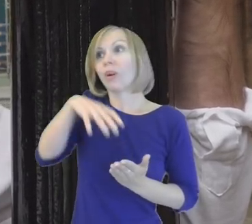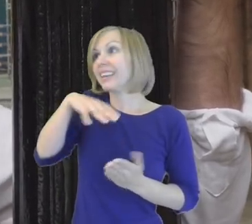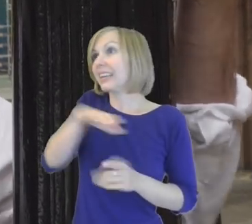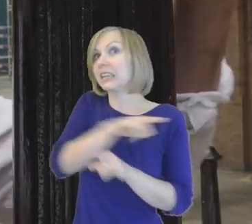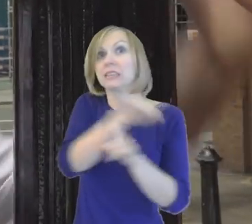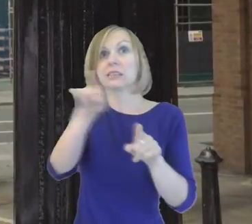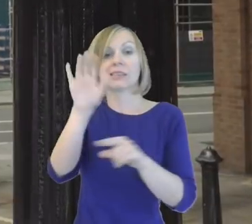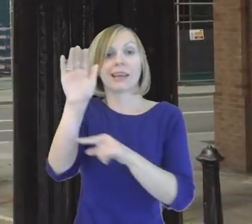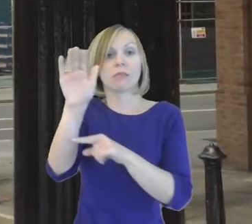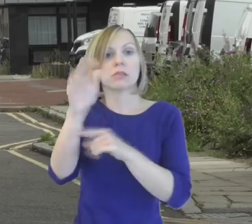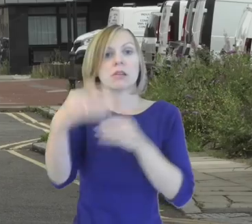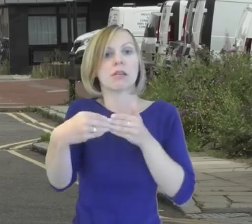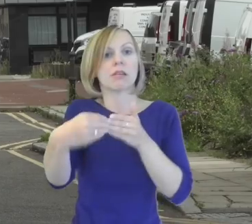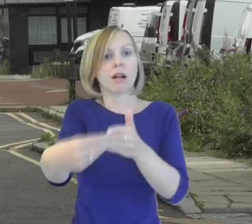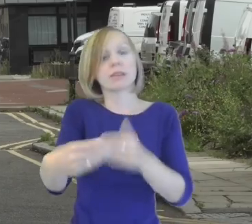outside.